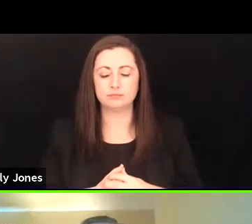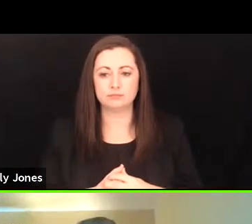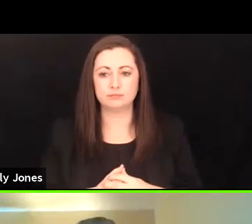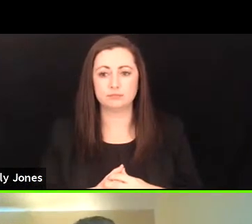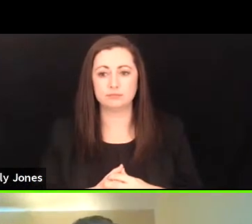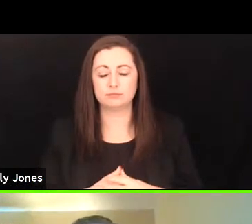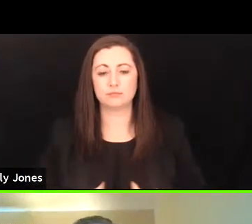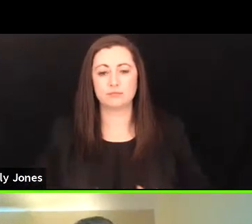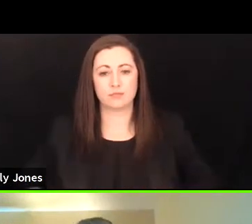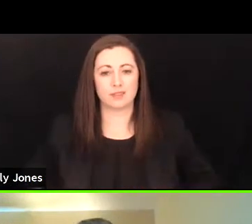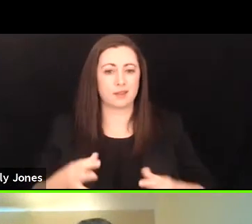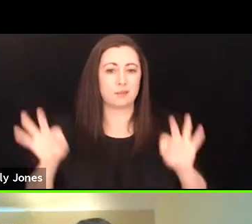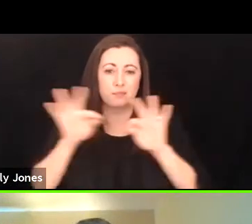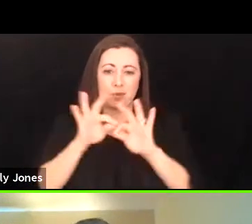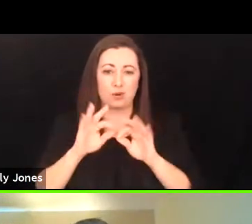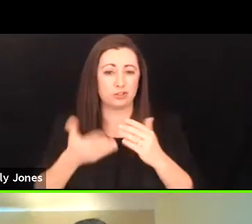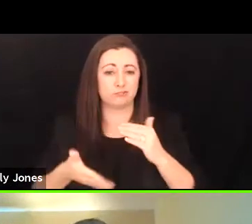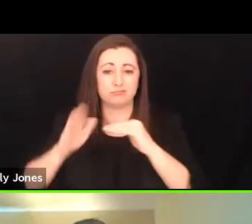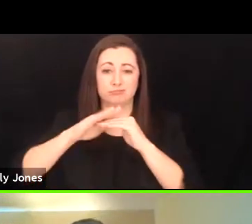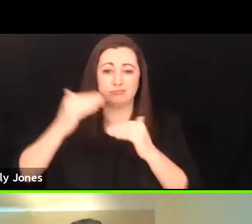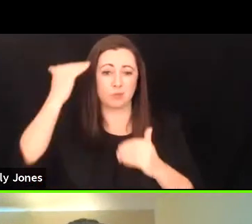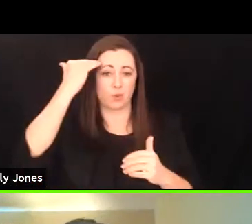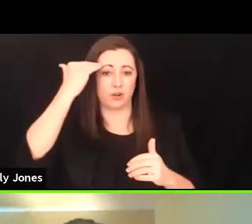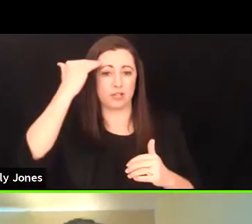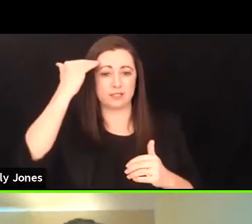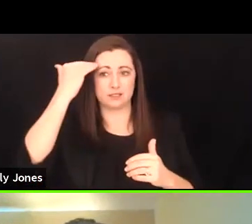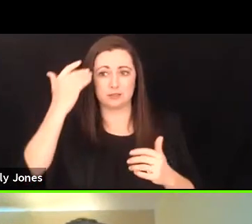just raising awareness, not